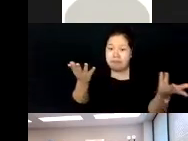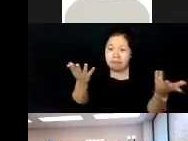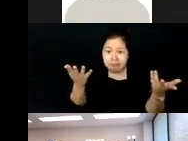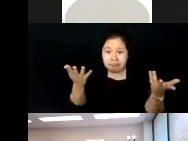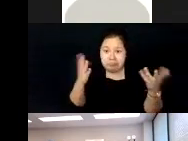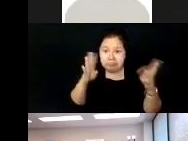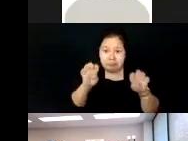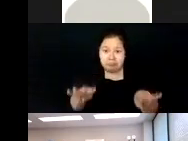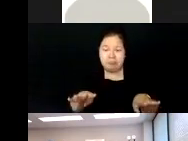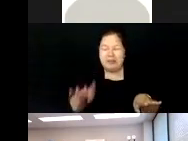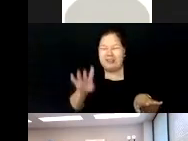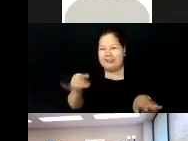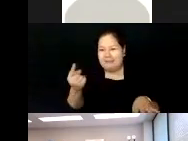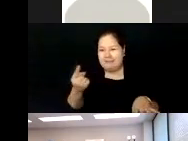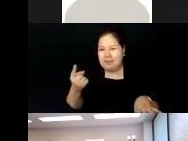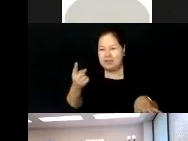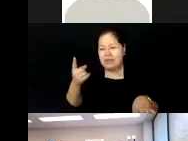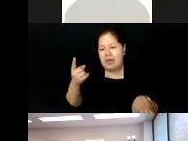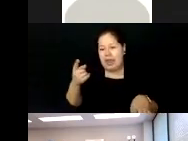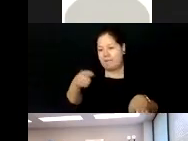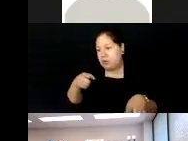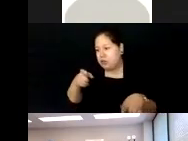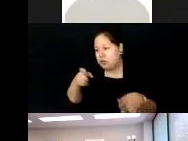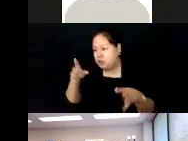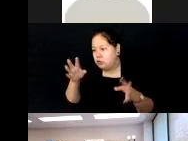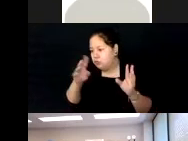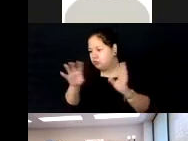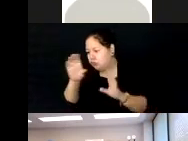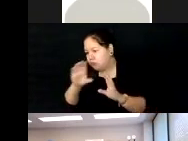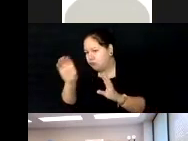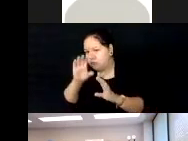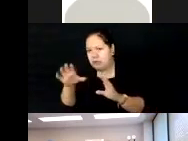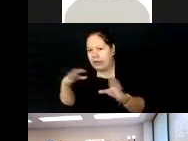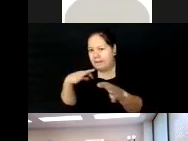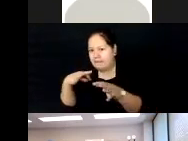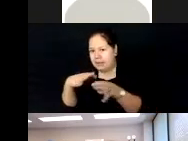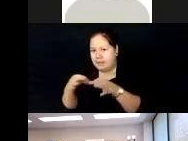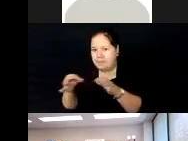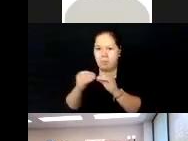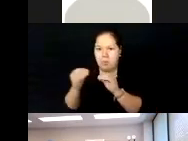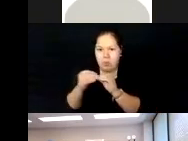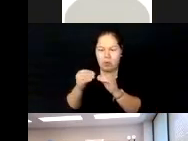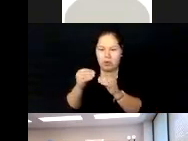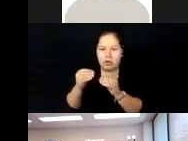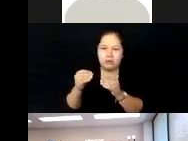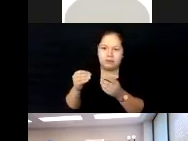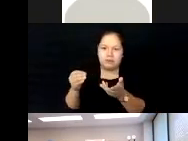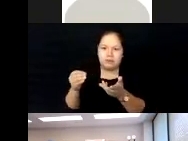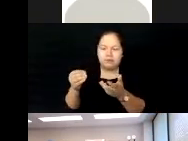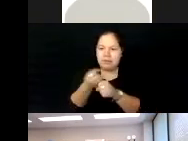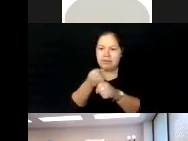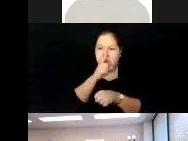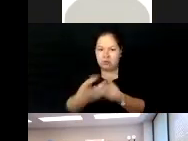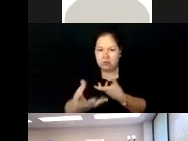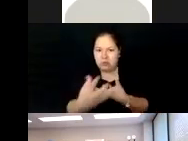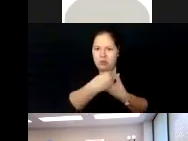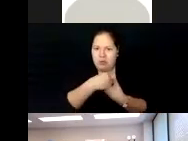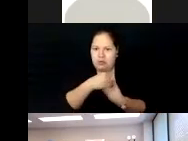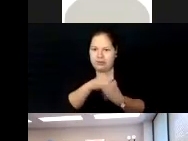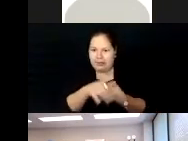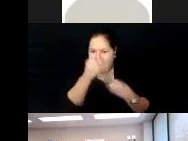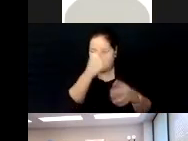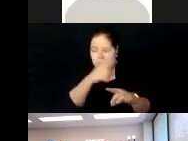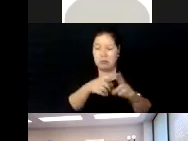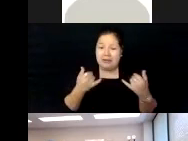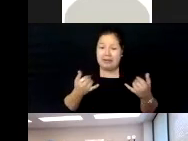to be one of those things as we look to perhaps revise or update pieces of curriculum that we could incorporate. But at the present time, I'm